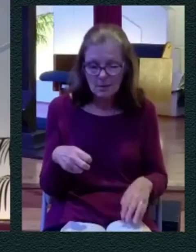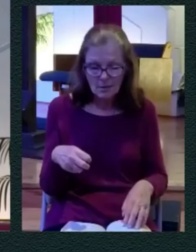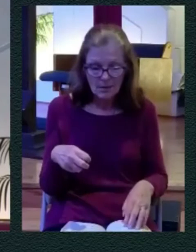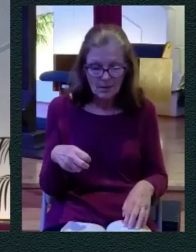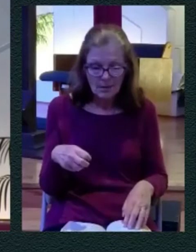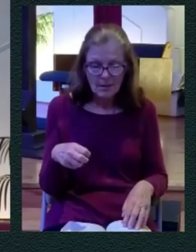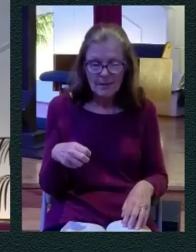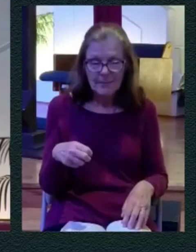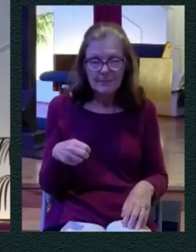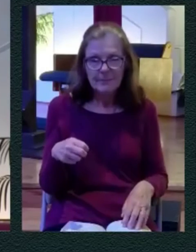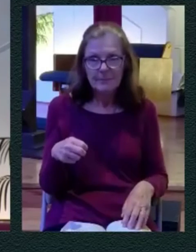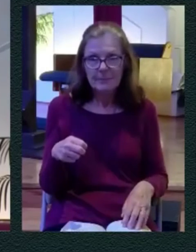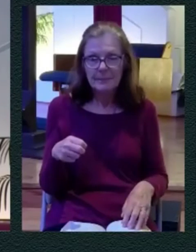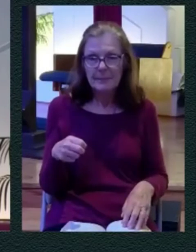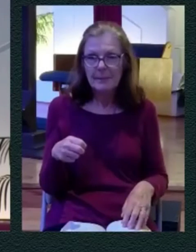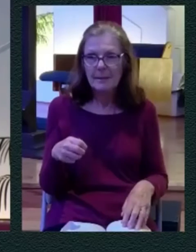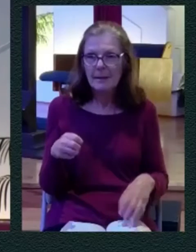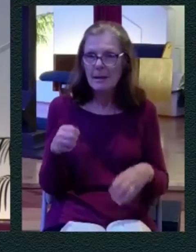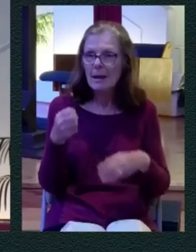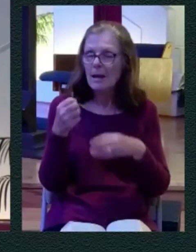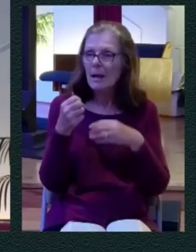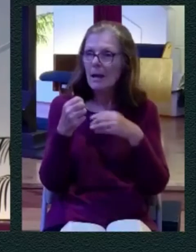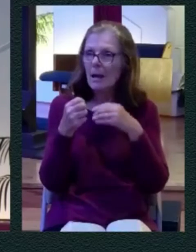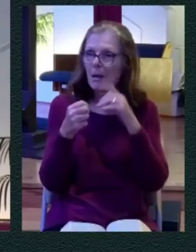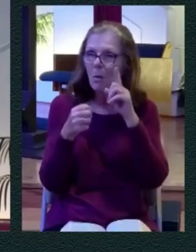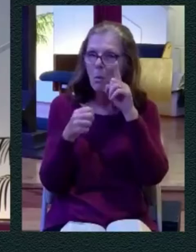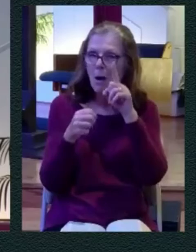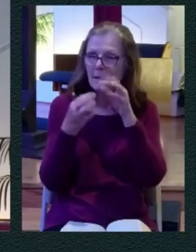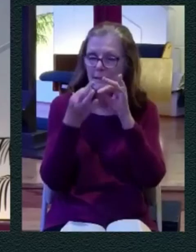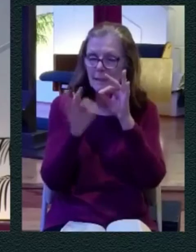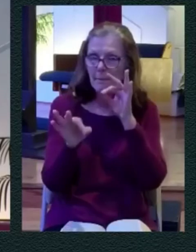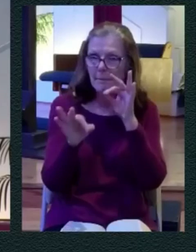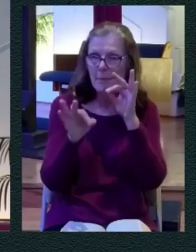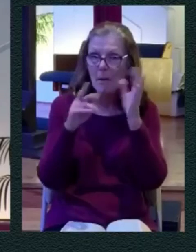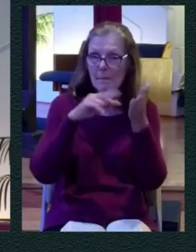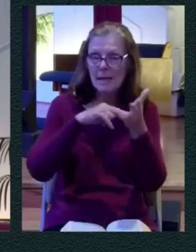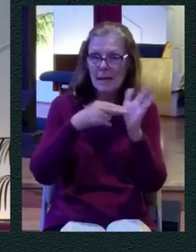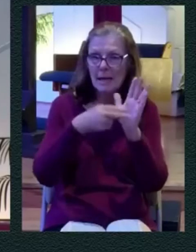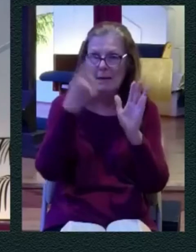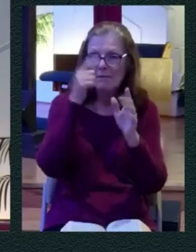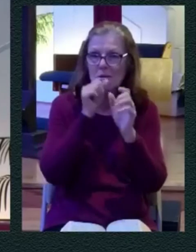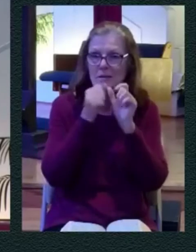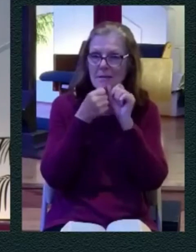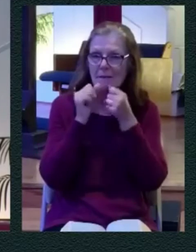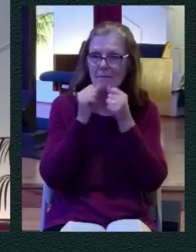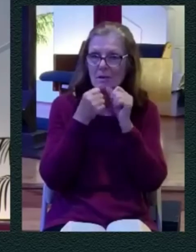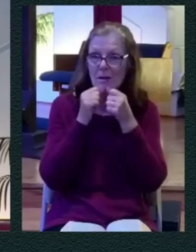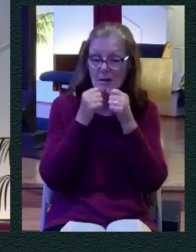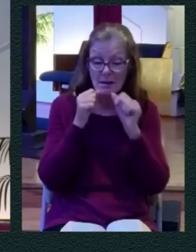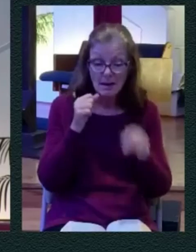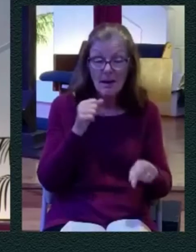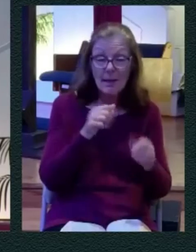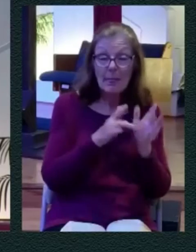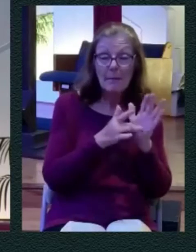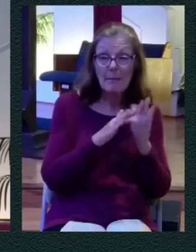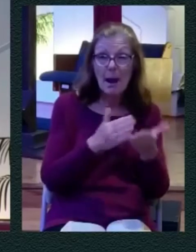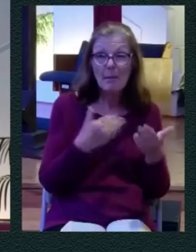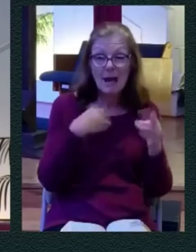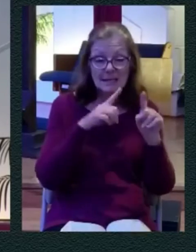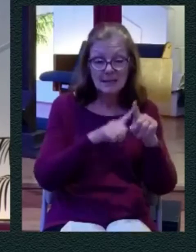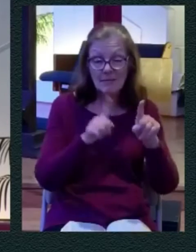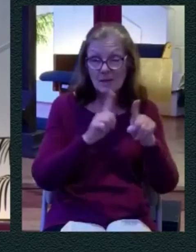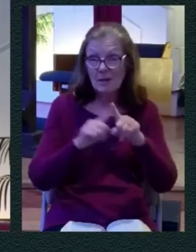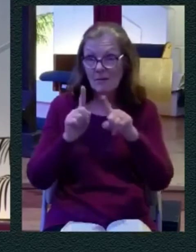block. It's not just one simple definition of suffering. The Scripture has quite a number of different words